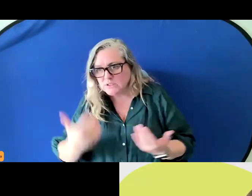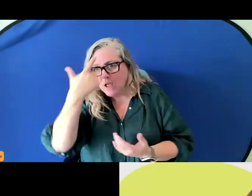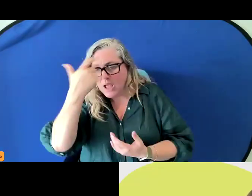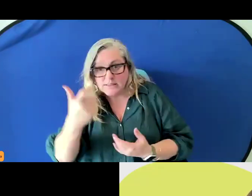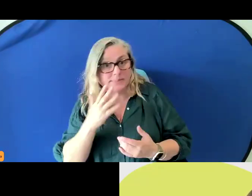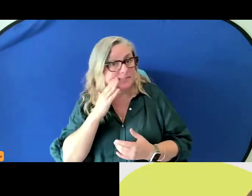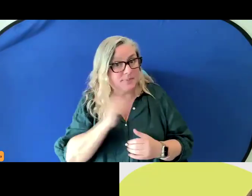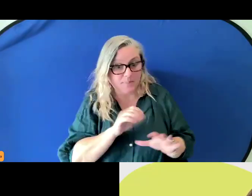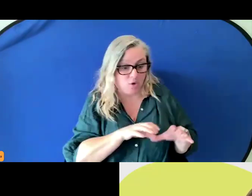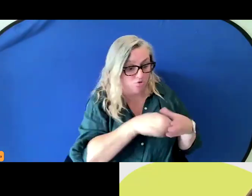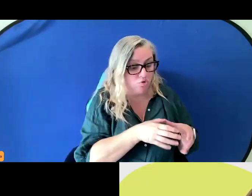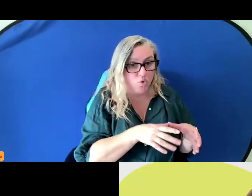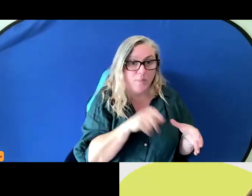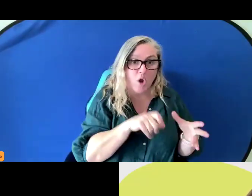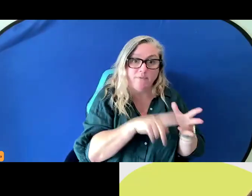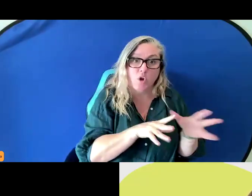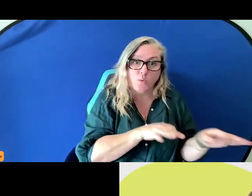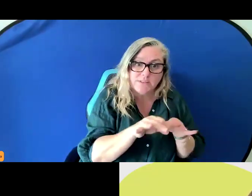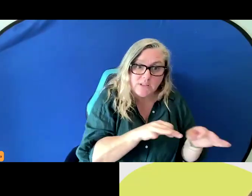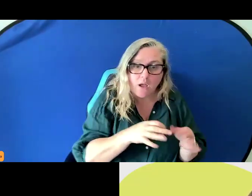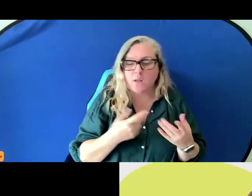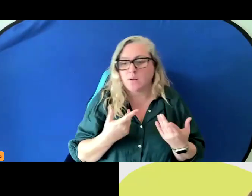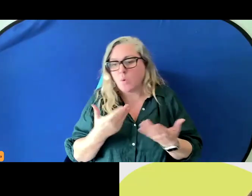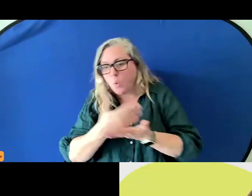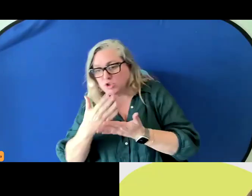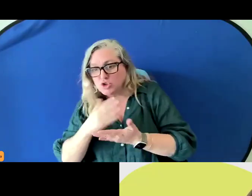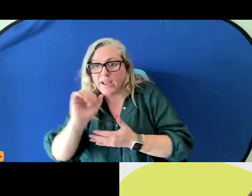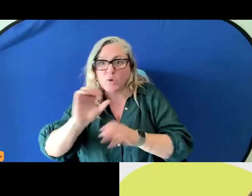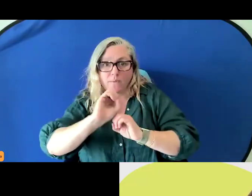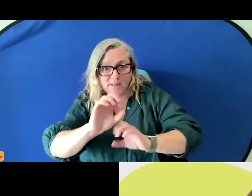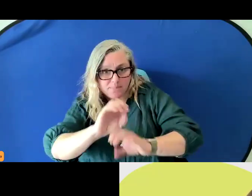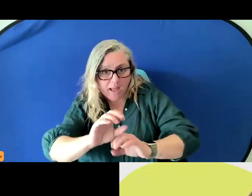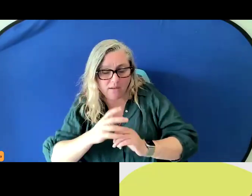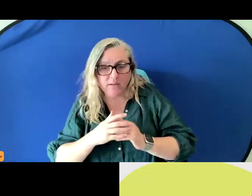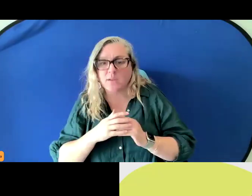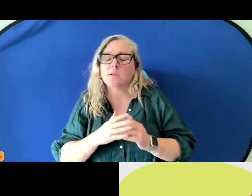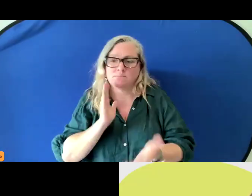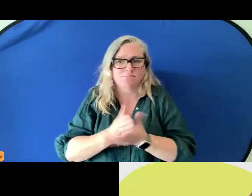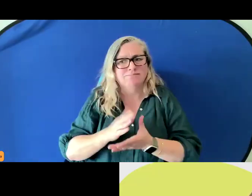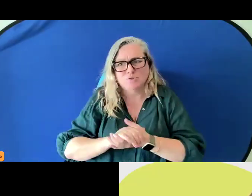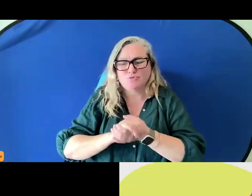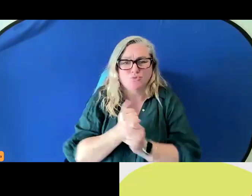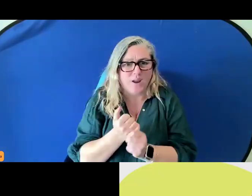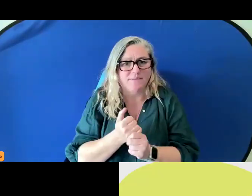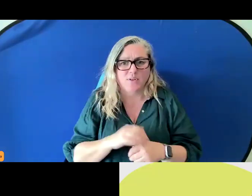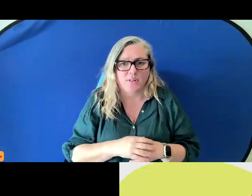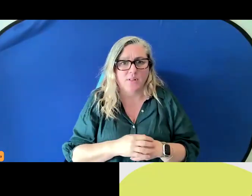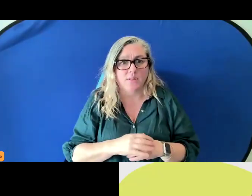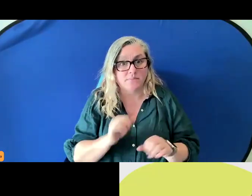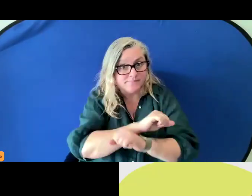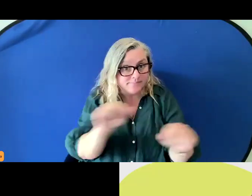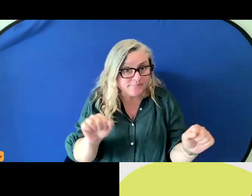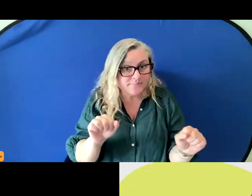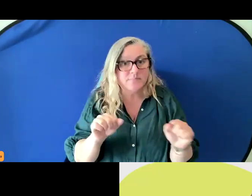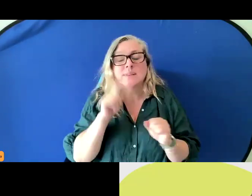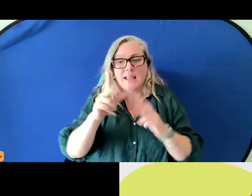of a co-design group, shared feedback, or helped shape the resources behind the scenes, we're deeply grateful. Your voices have built something